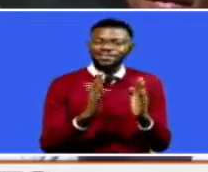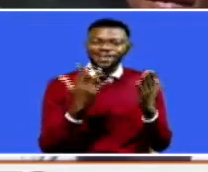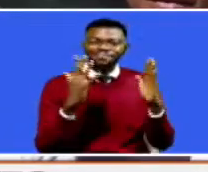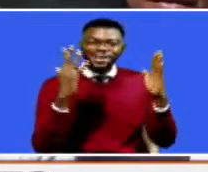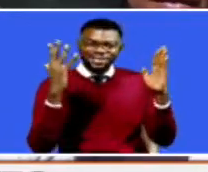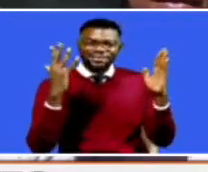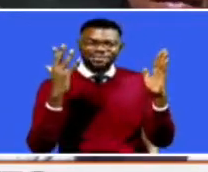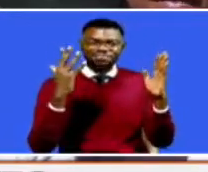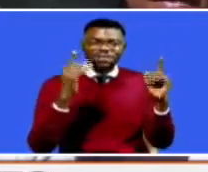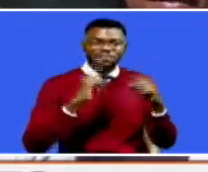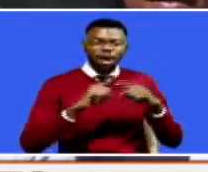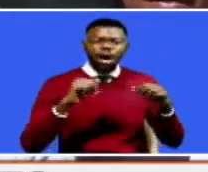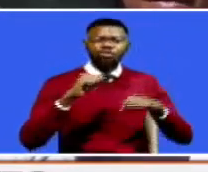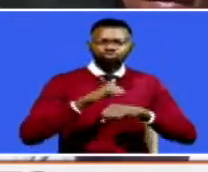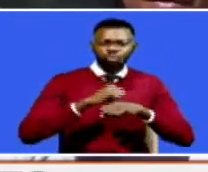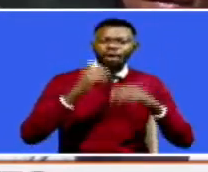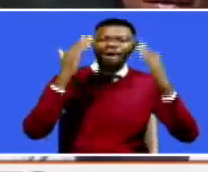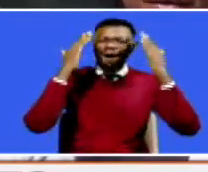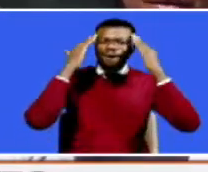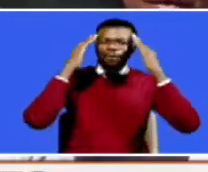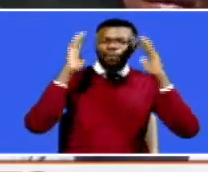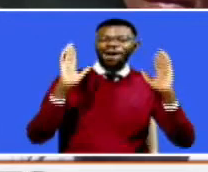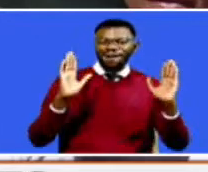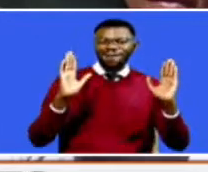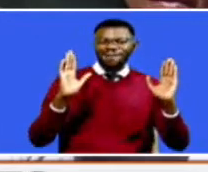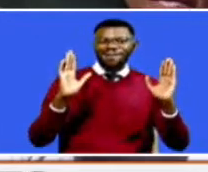they are there, they are aware that they have